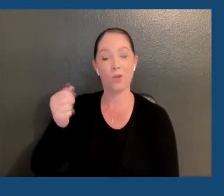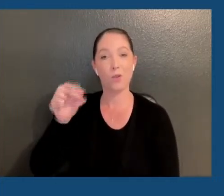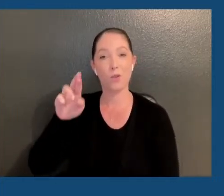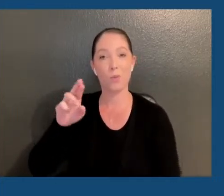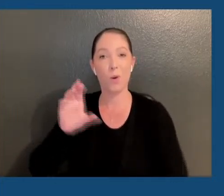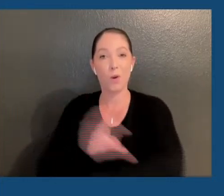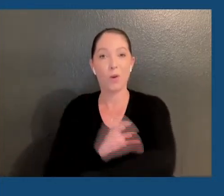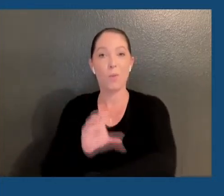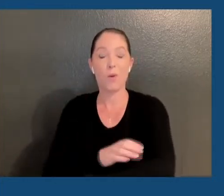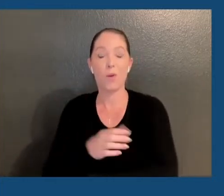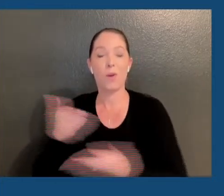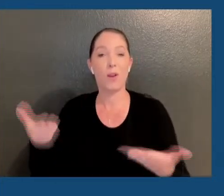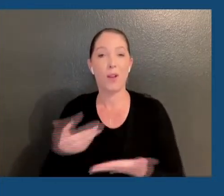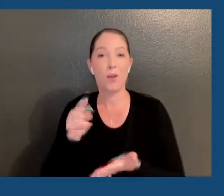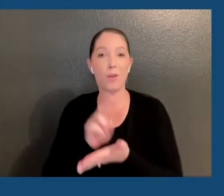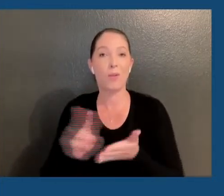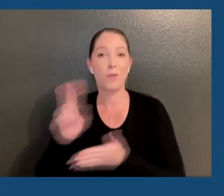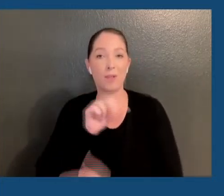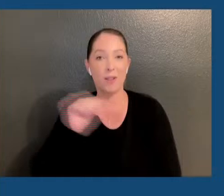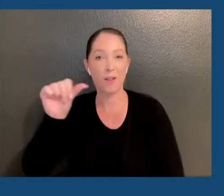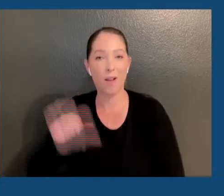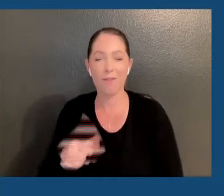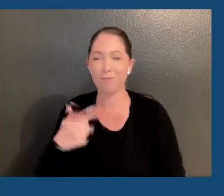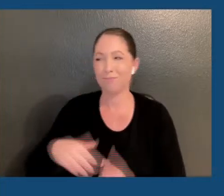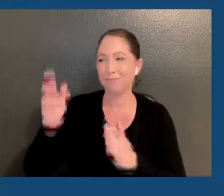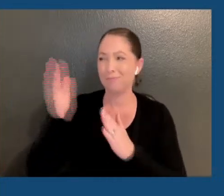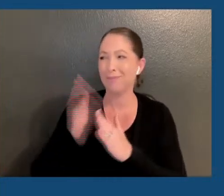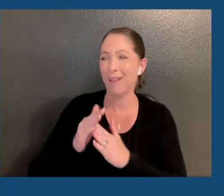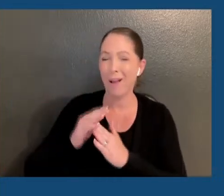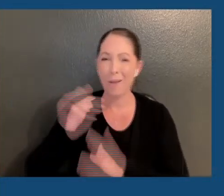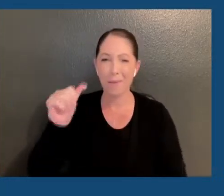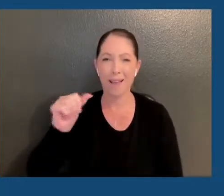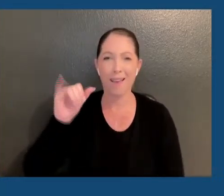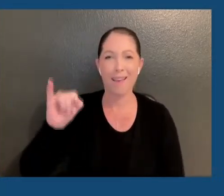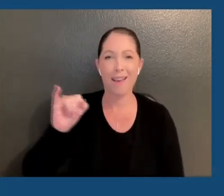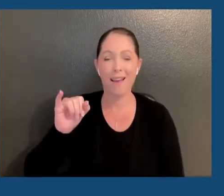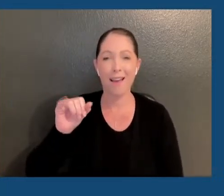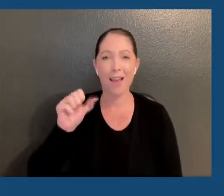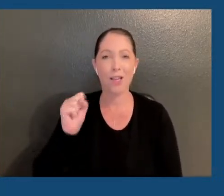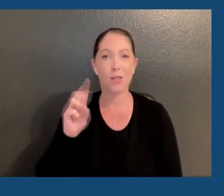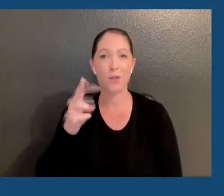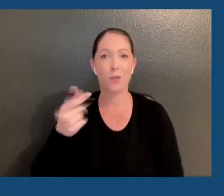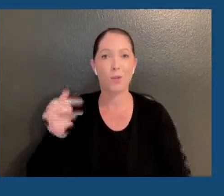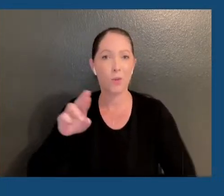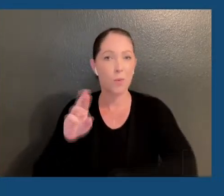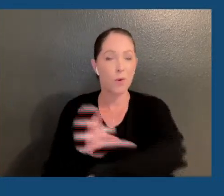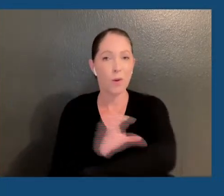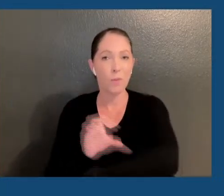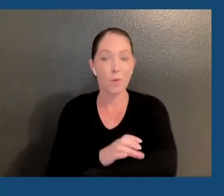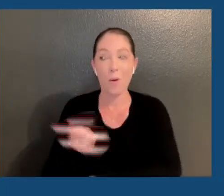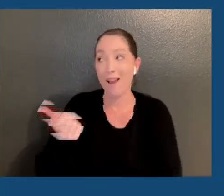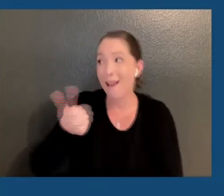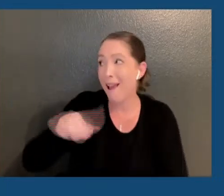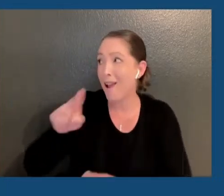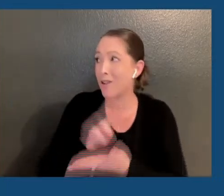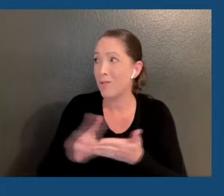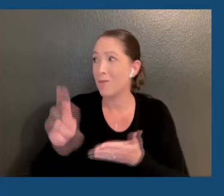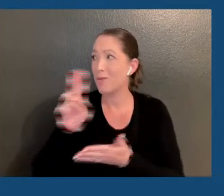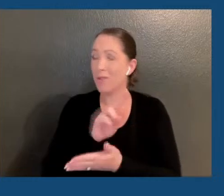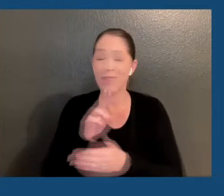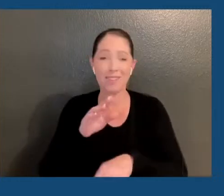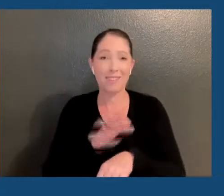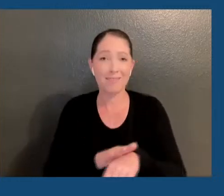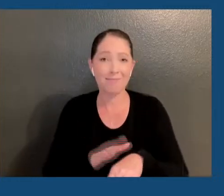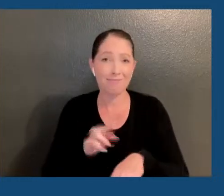at Albany, one of the most advanced AI supercomputers at any university in the country. We have a